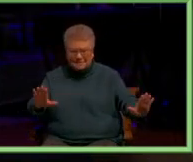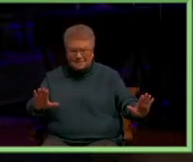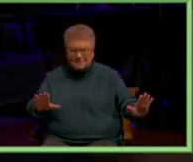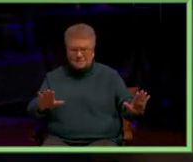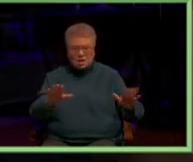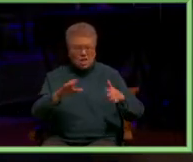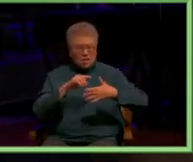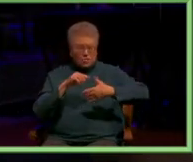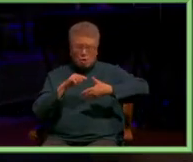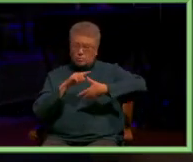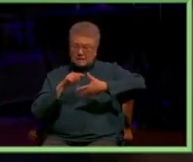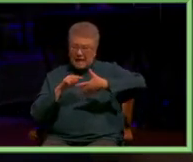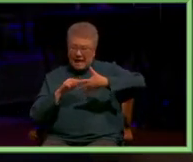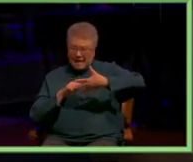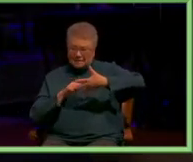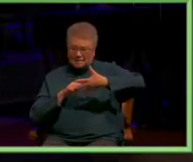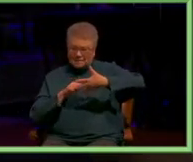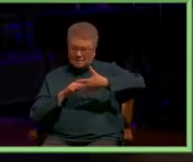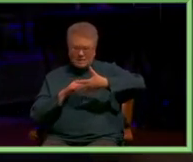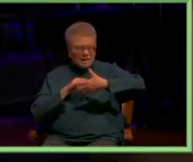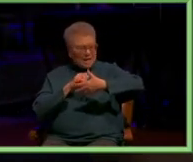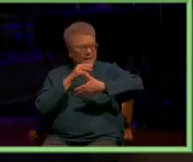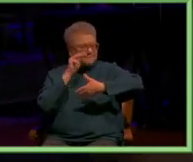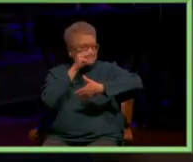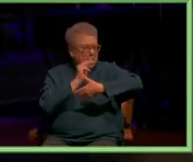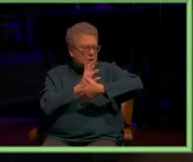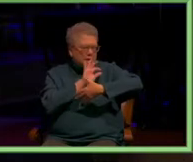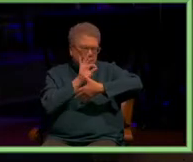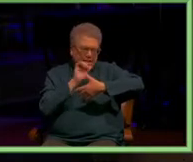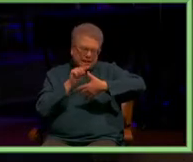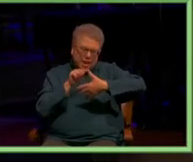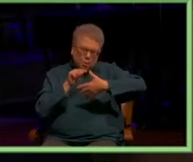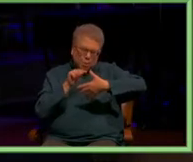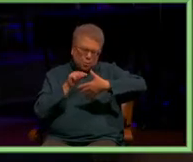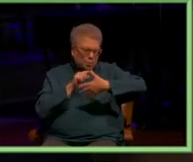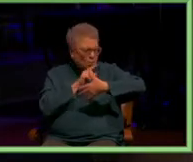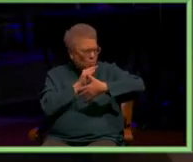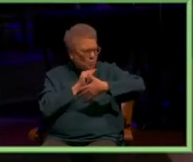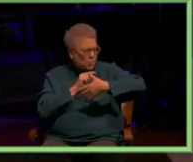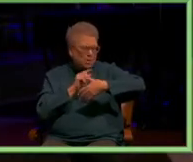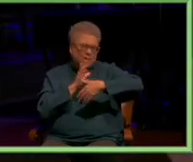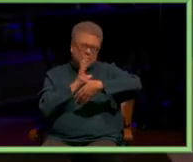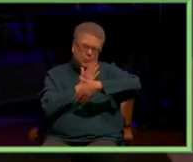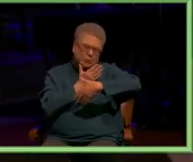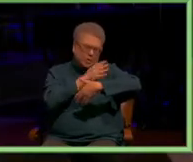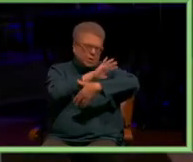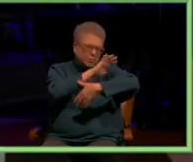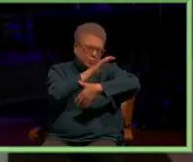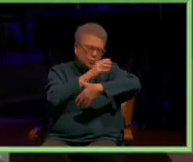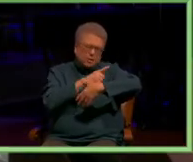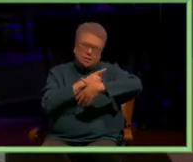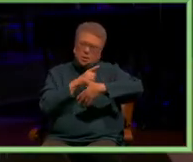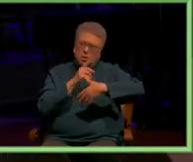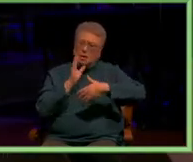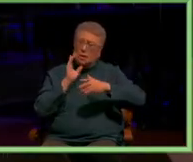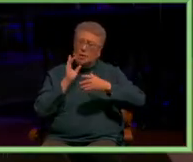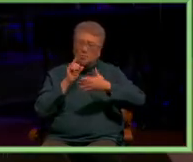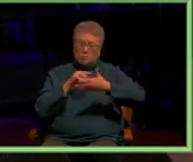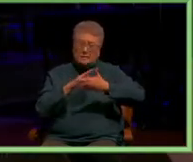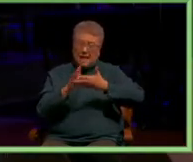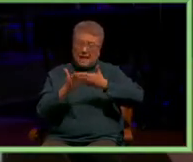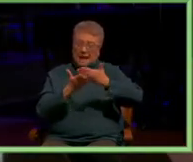Those hands that Mary counted over and over and over were fashioned for nails.